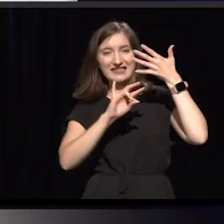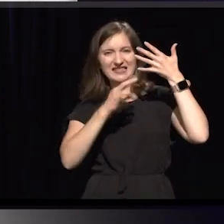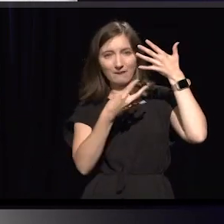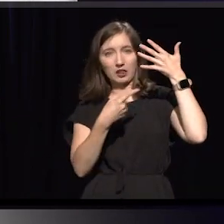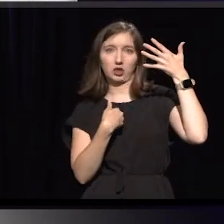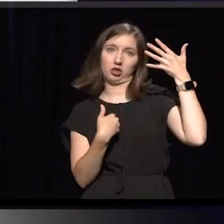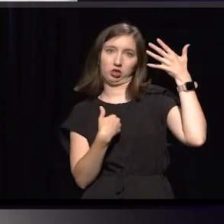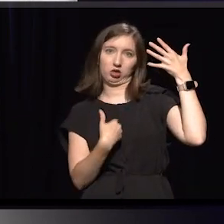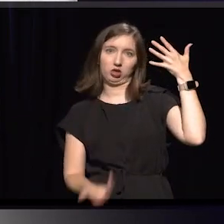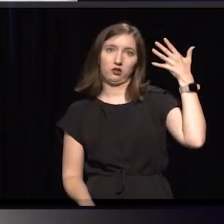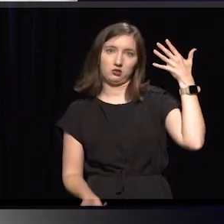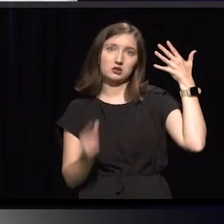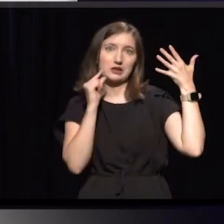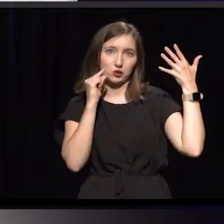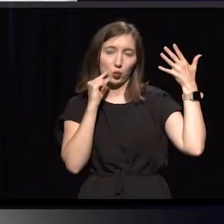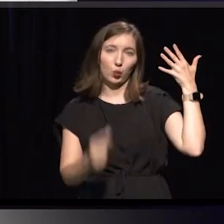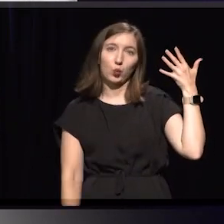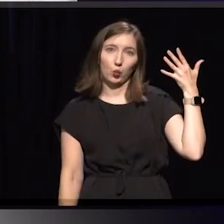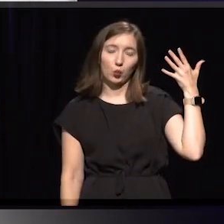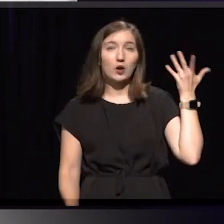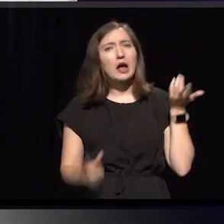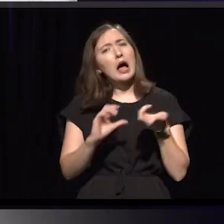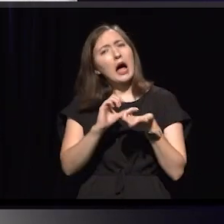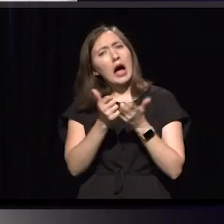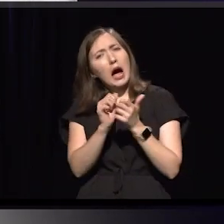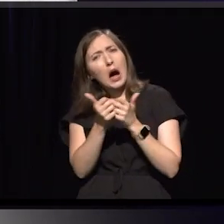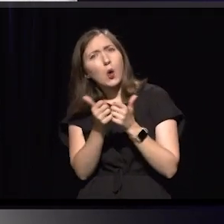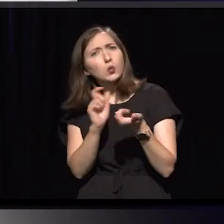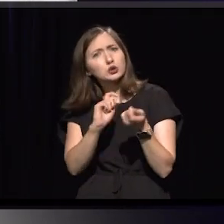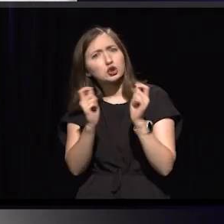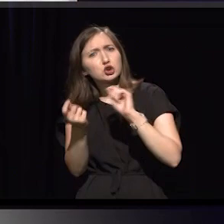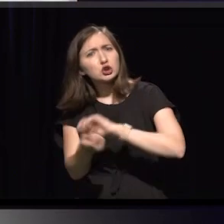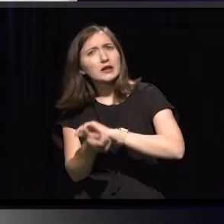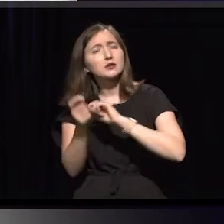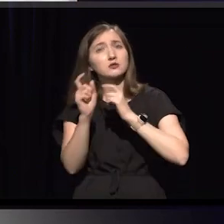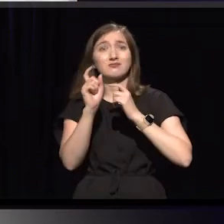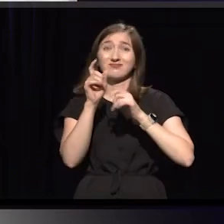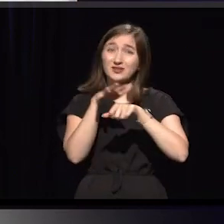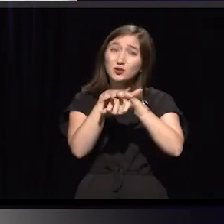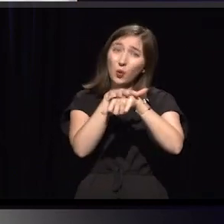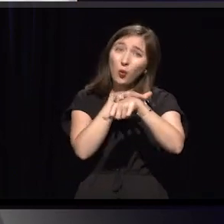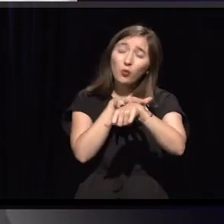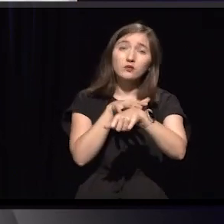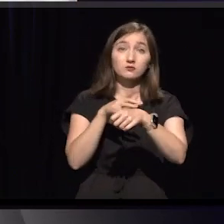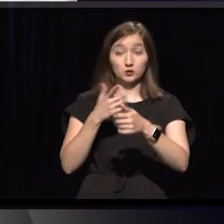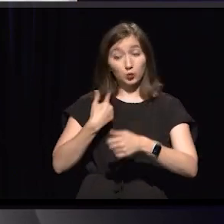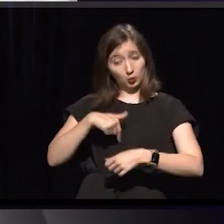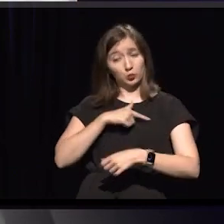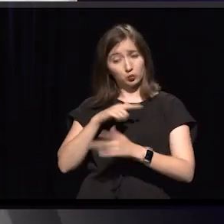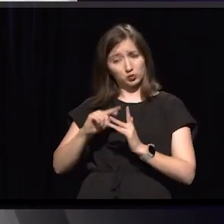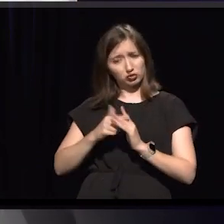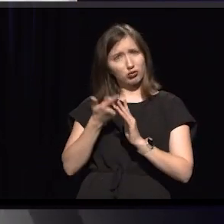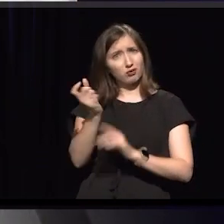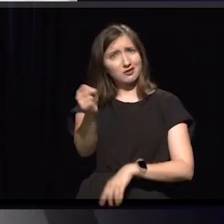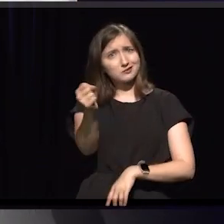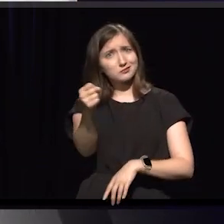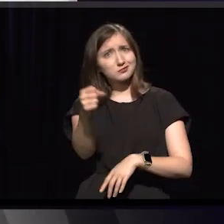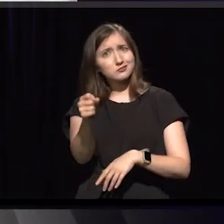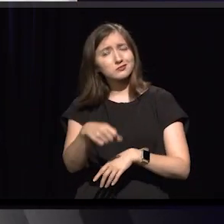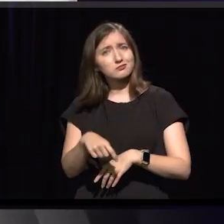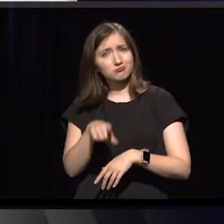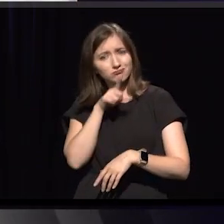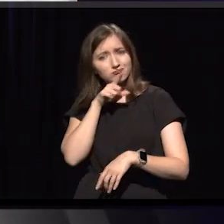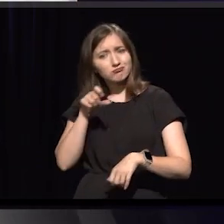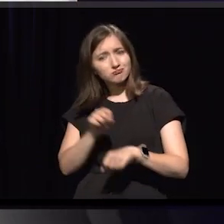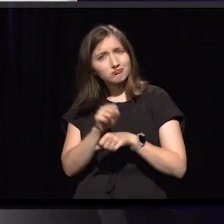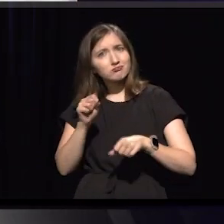make systemic change, it's going to take some time, and we've begun that effort. And the steps that we are taking now are